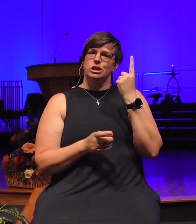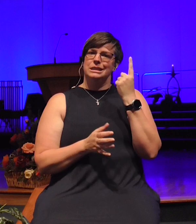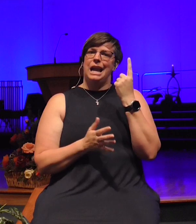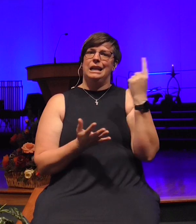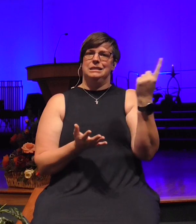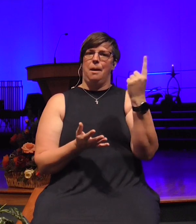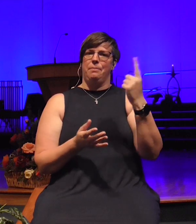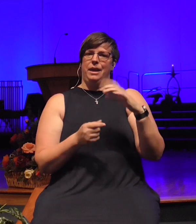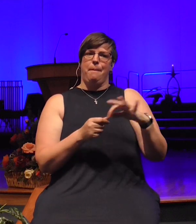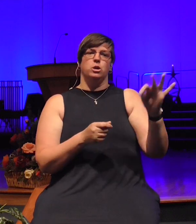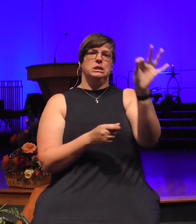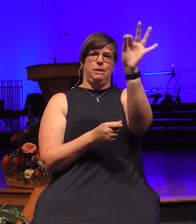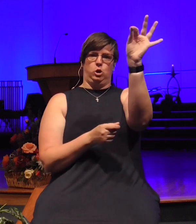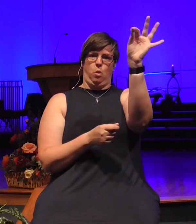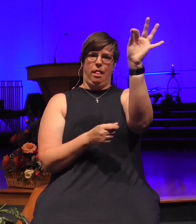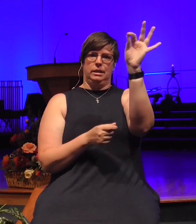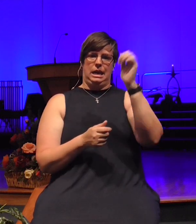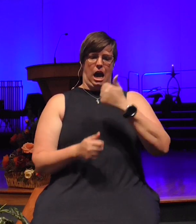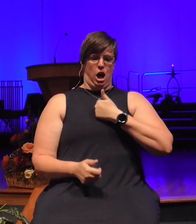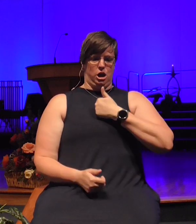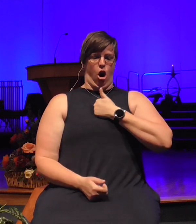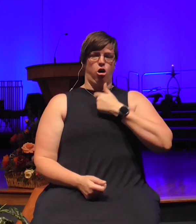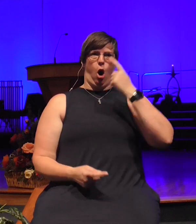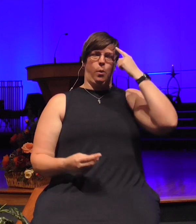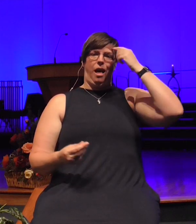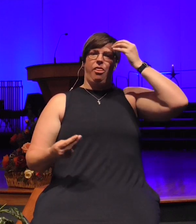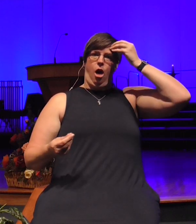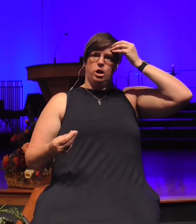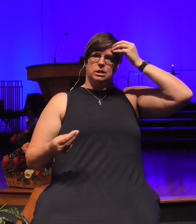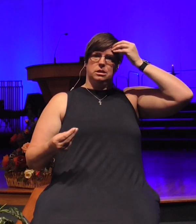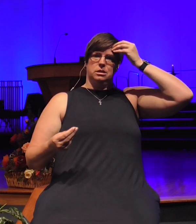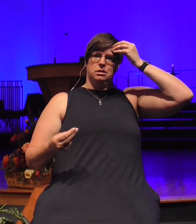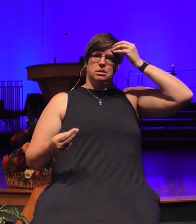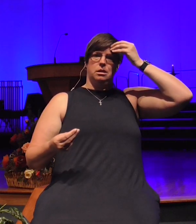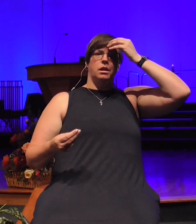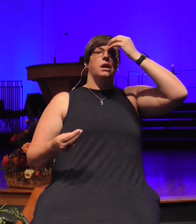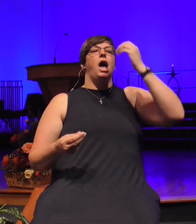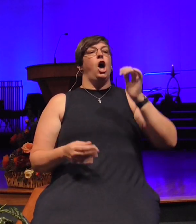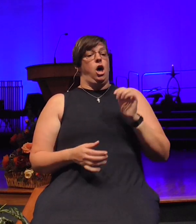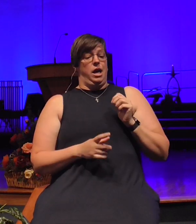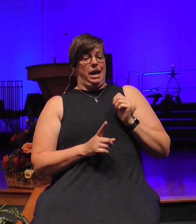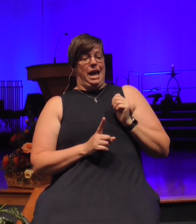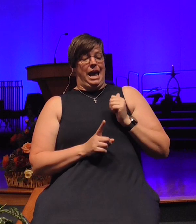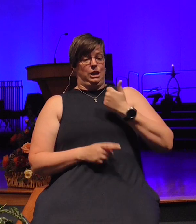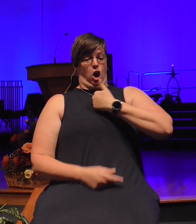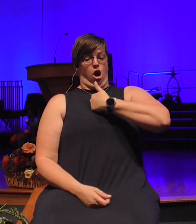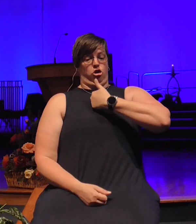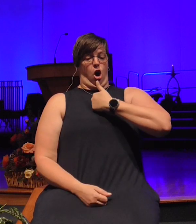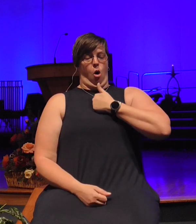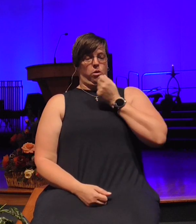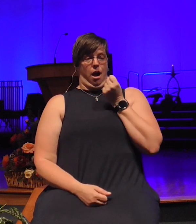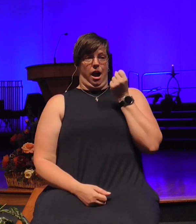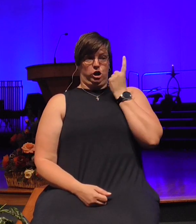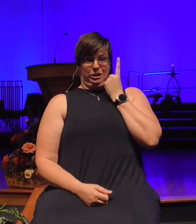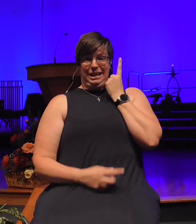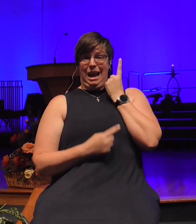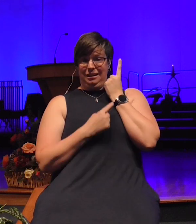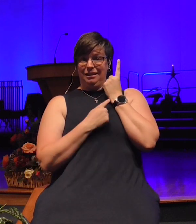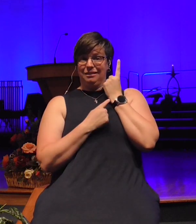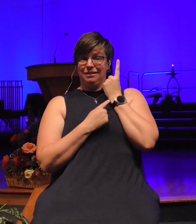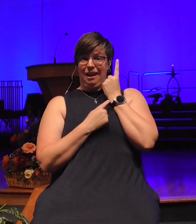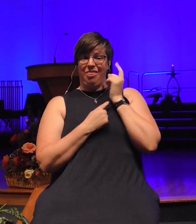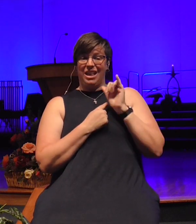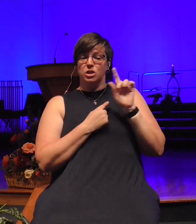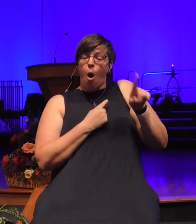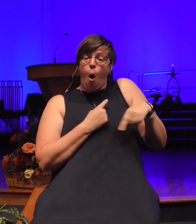important about spirituality and our own thought. And that is that your own understanding is the only vehicle you